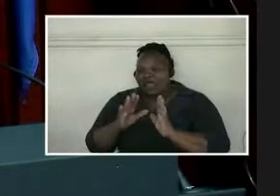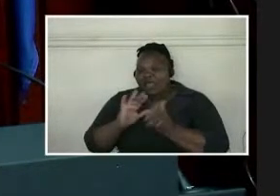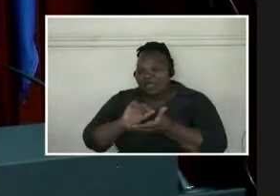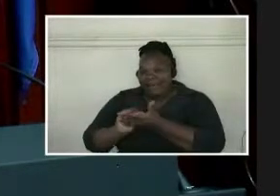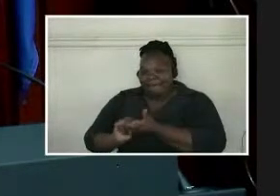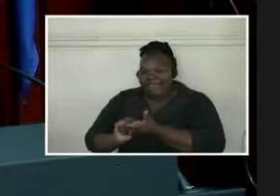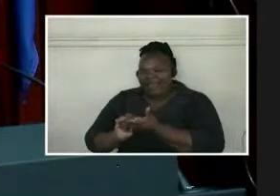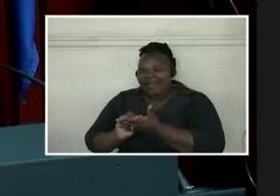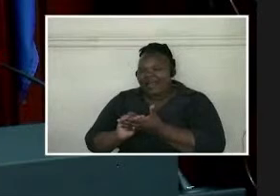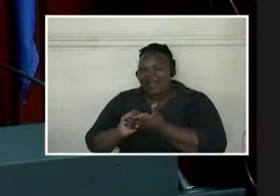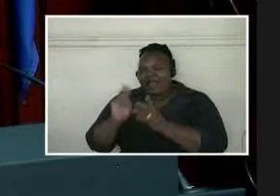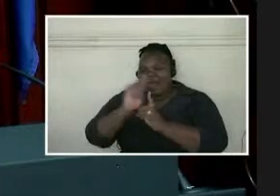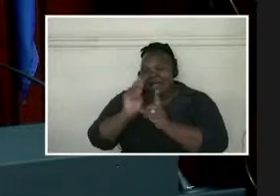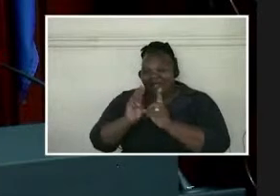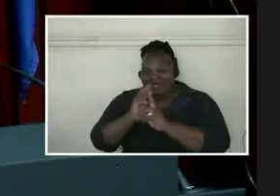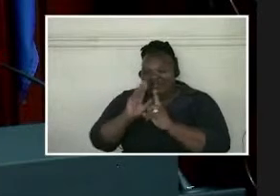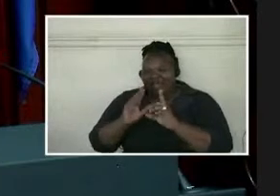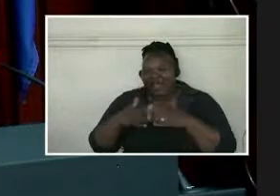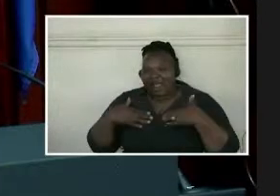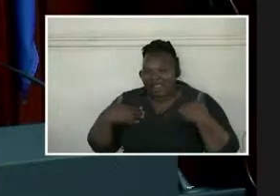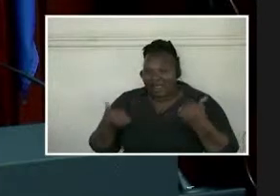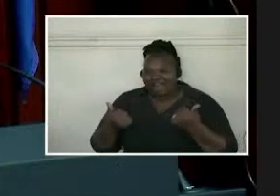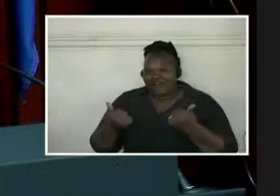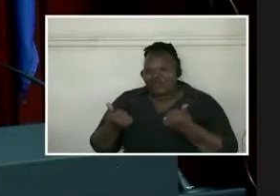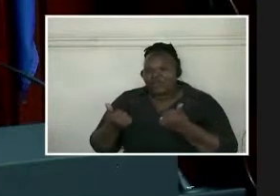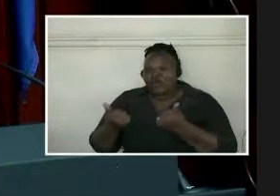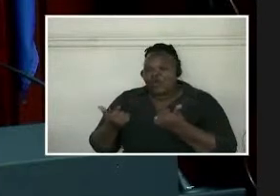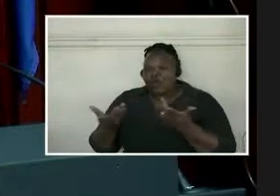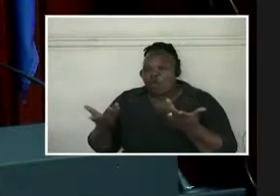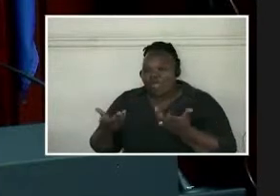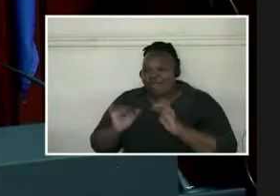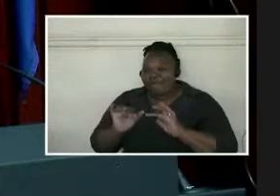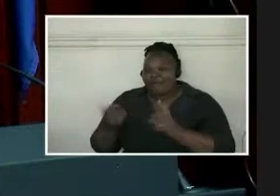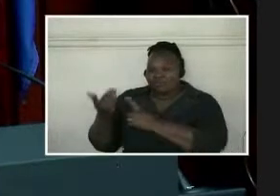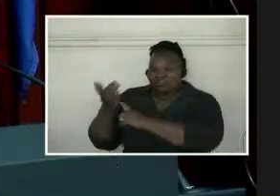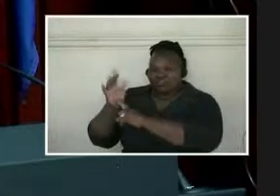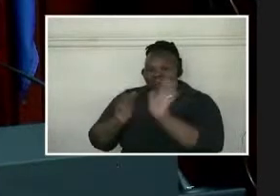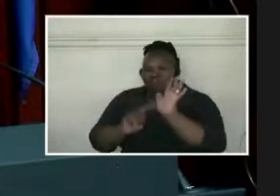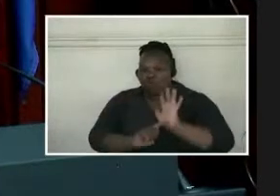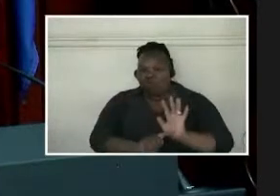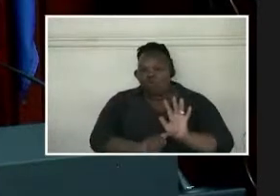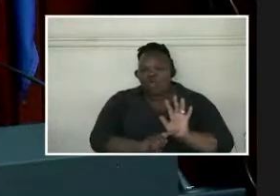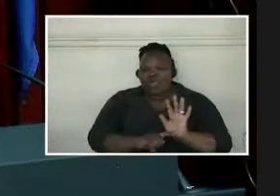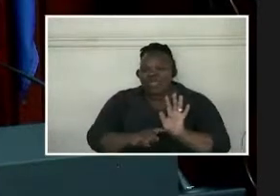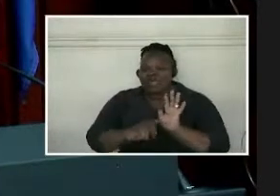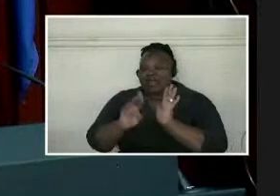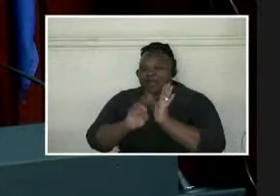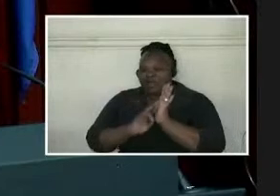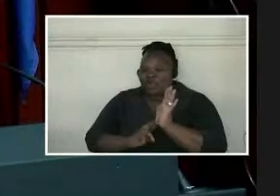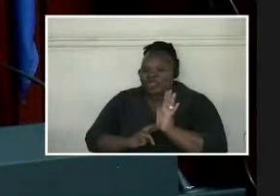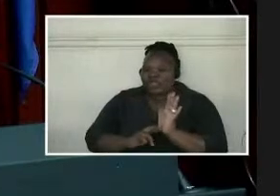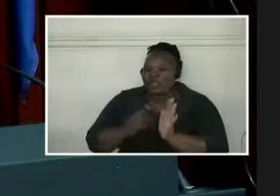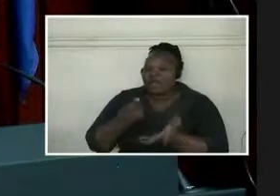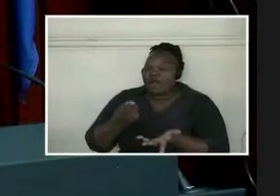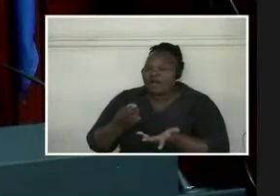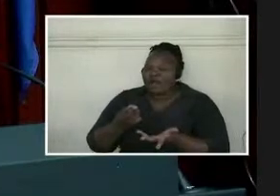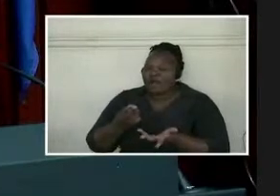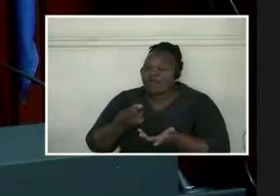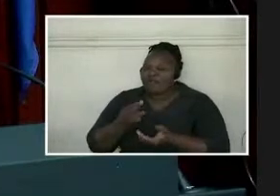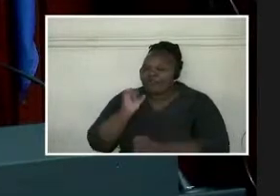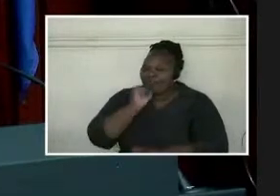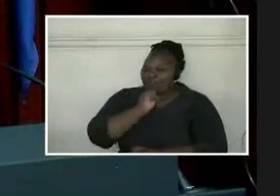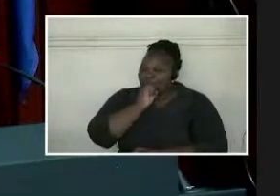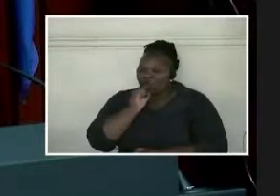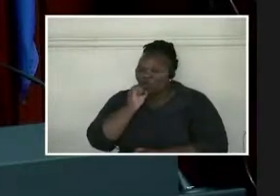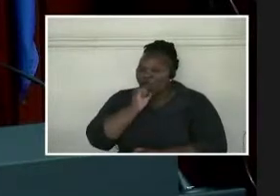to thousands of imaging artists to showcase their talent and record their music through a mobile studio